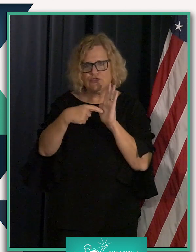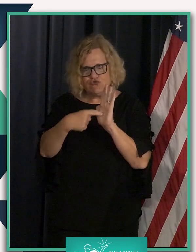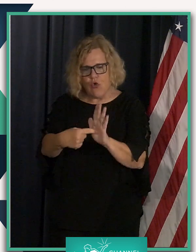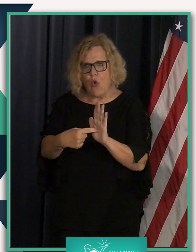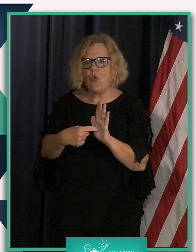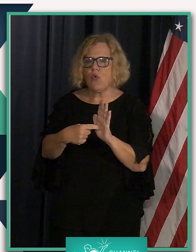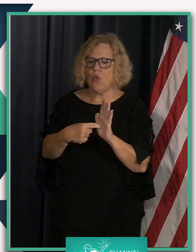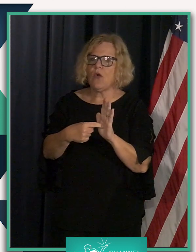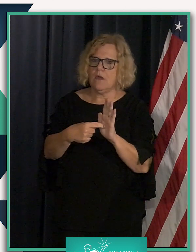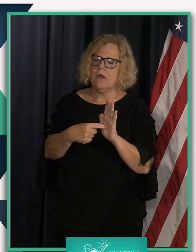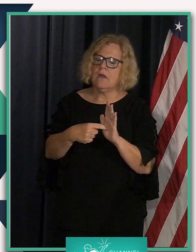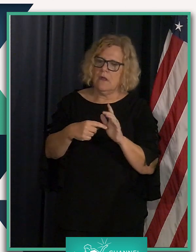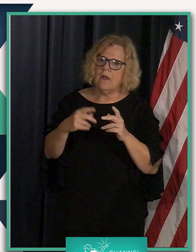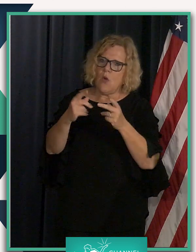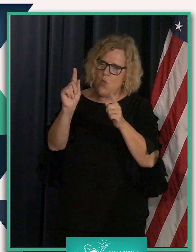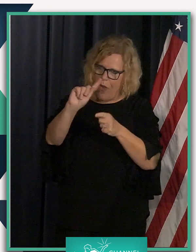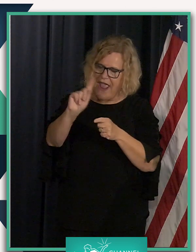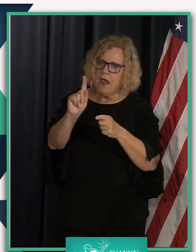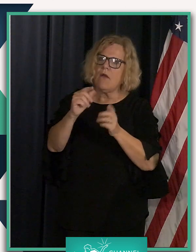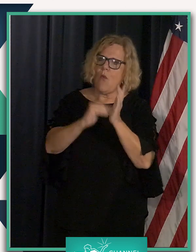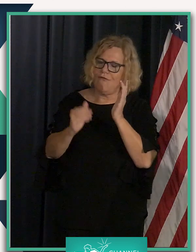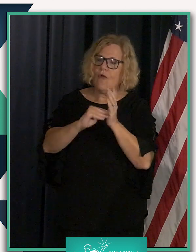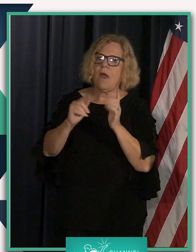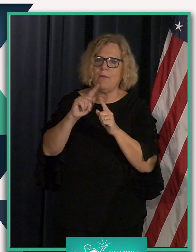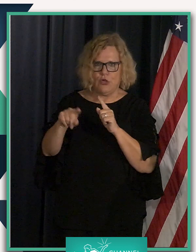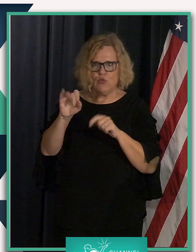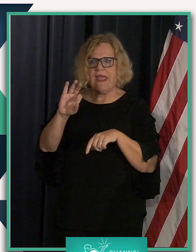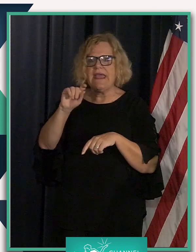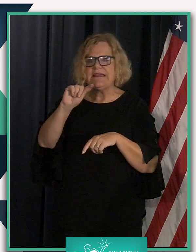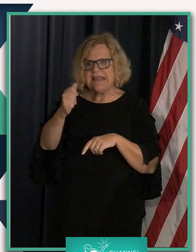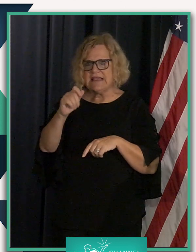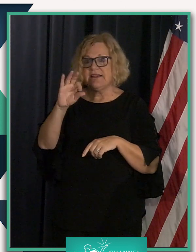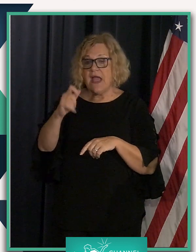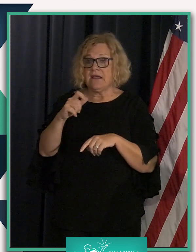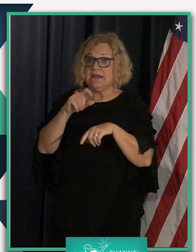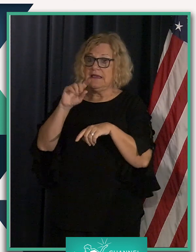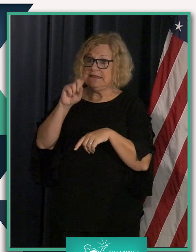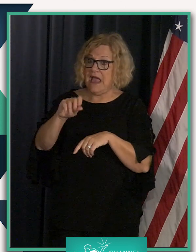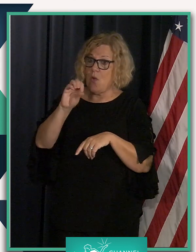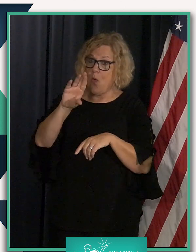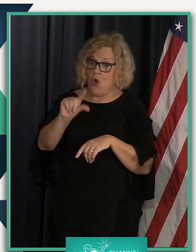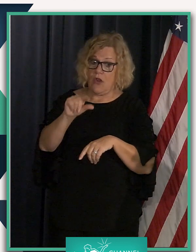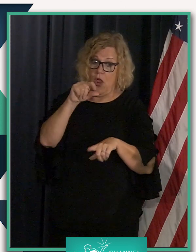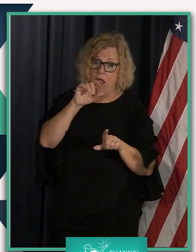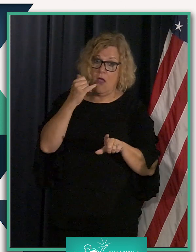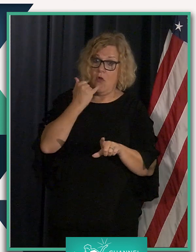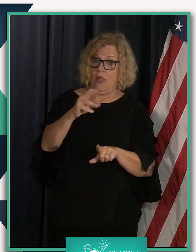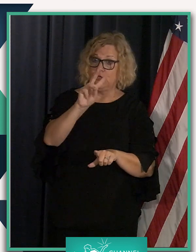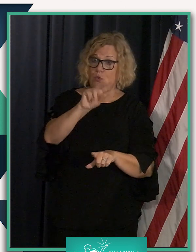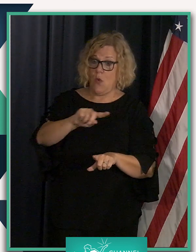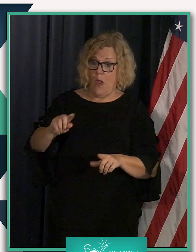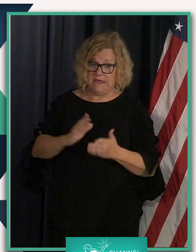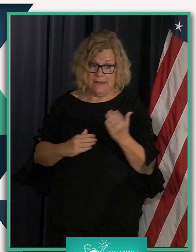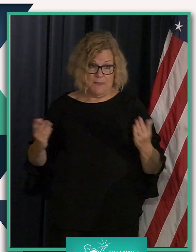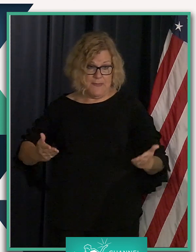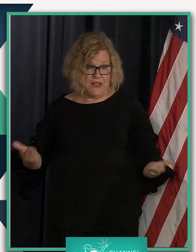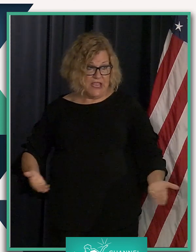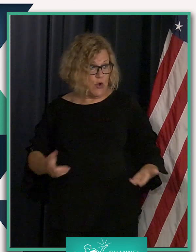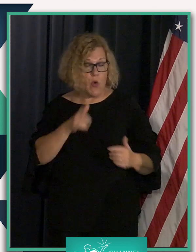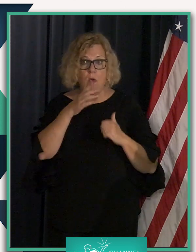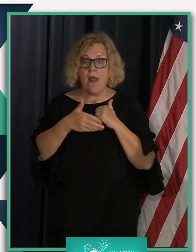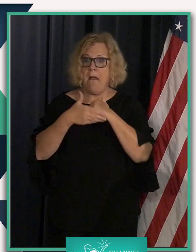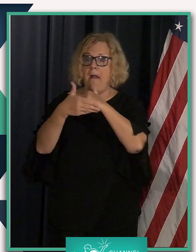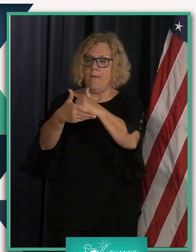the sites over and over, but you can go to getthetexfax.org or call 211. Some of the folks sitting up here are going to help